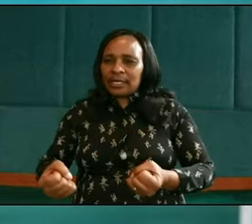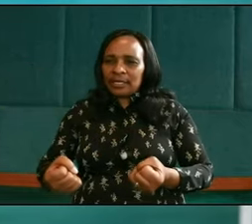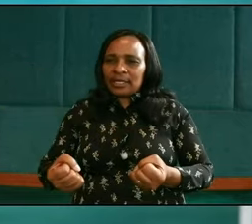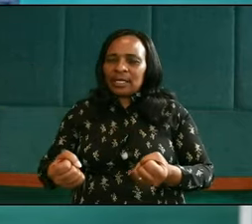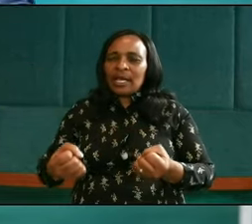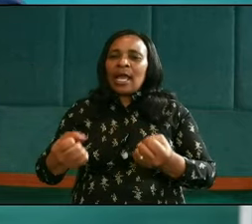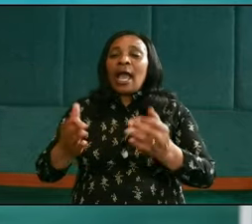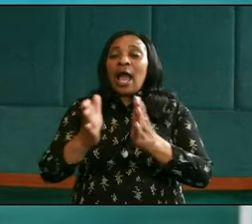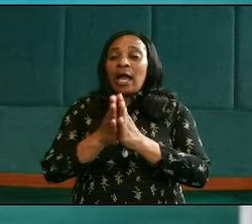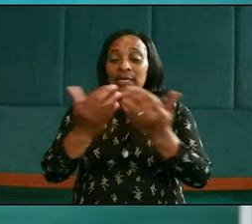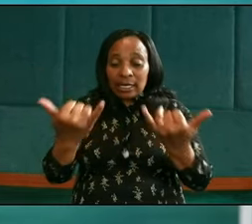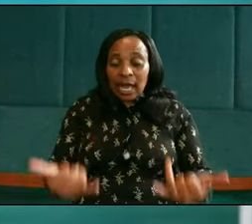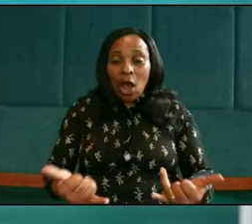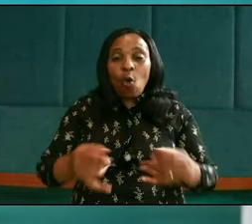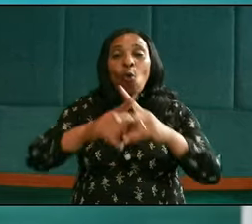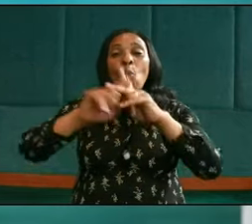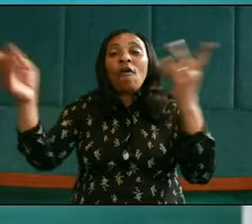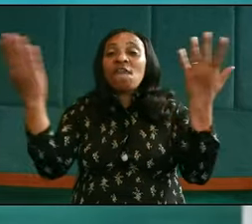and we have escaped.